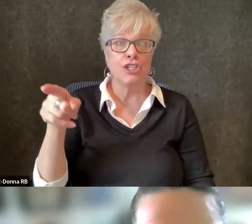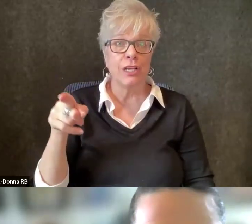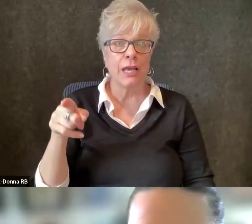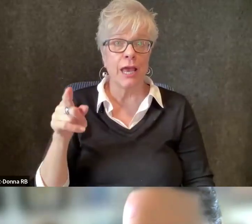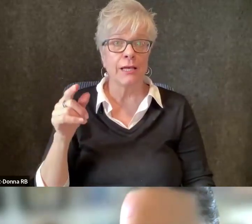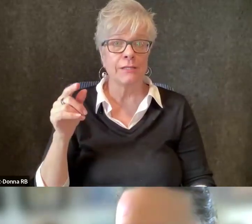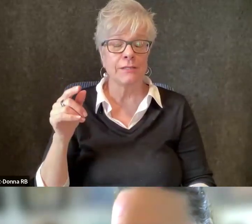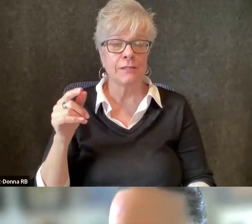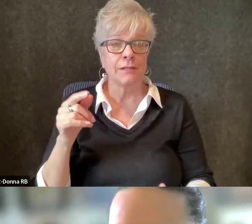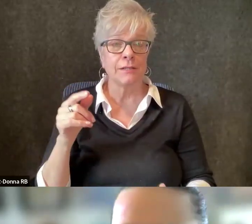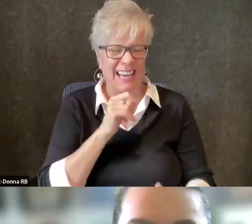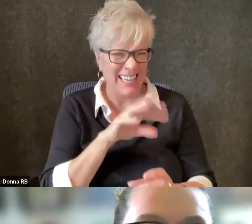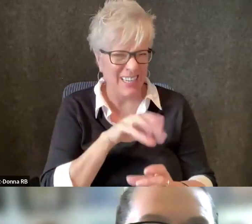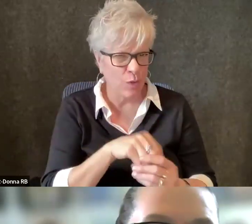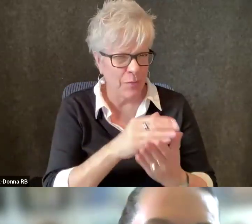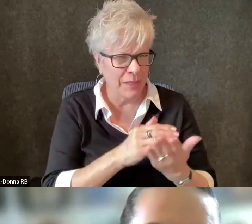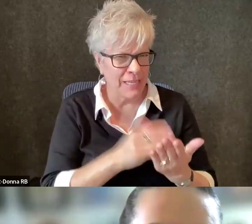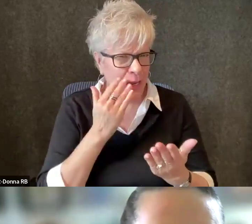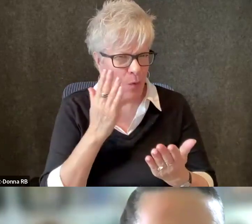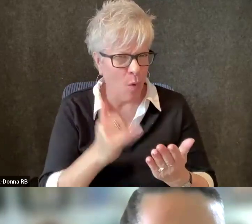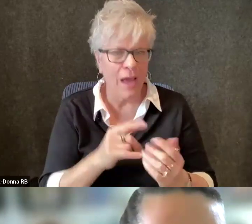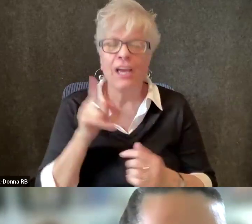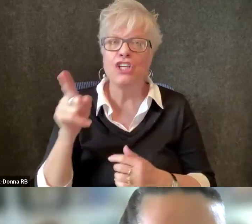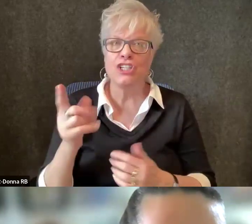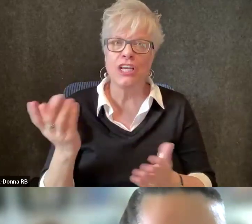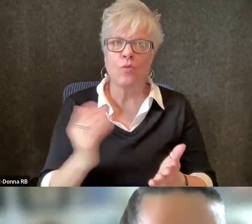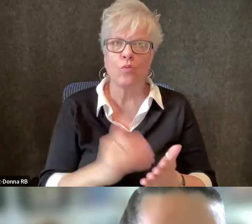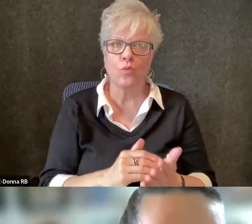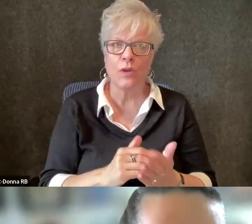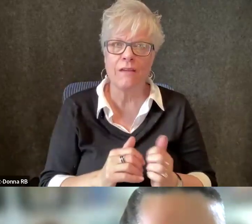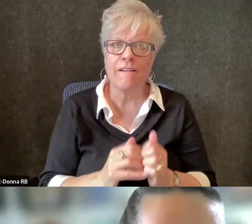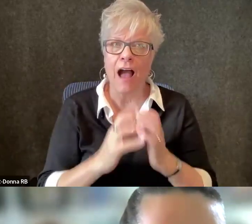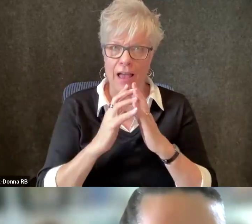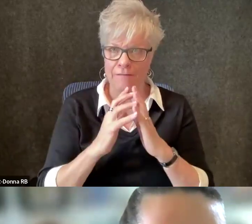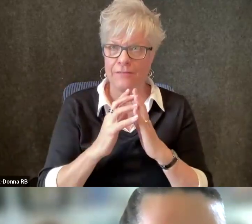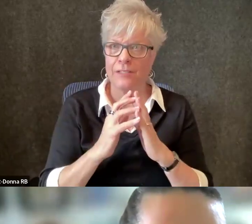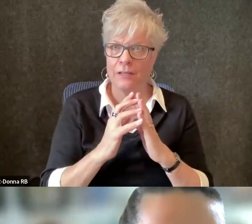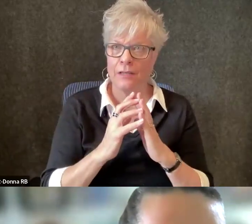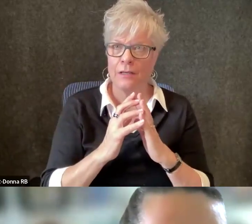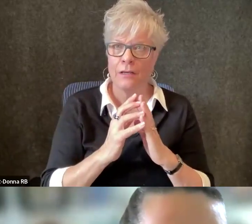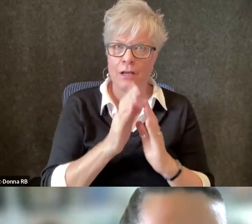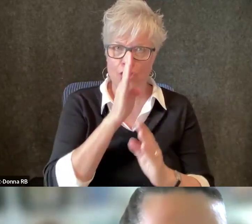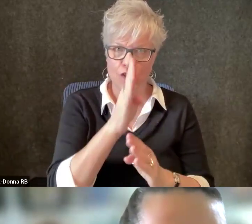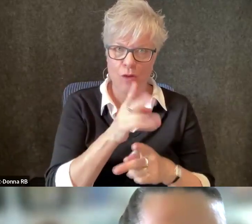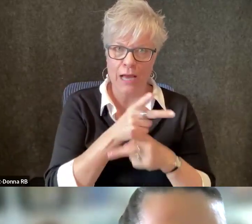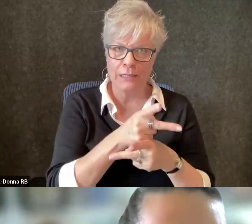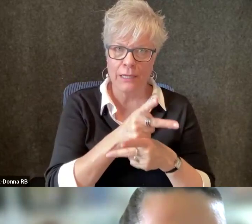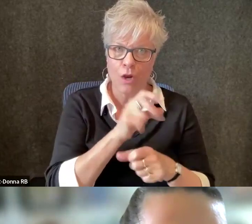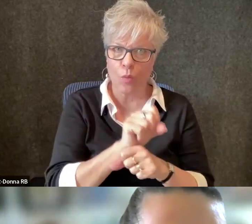I didn't include that in my list, I don't know why. She revived the direct care